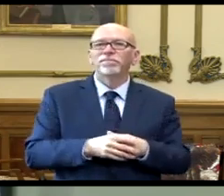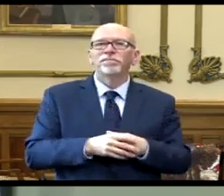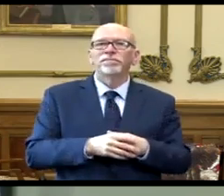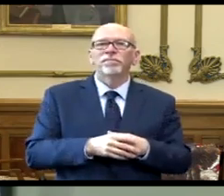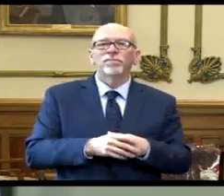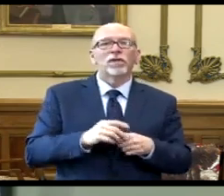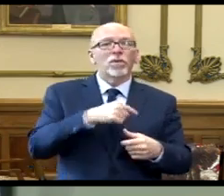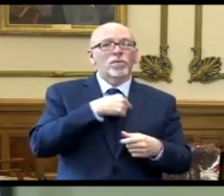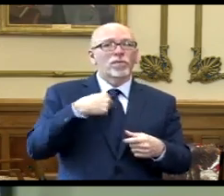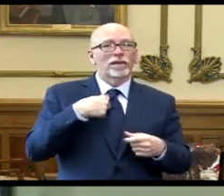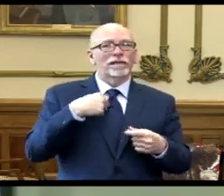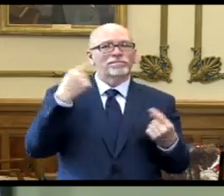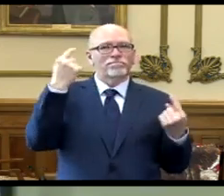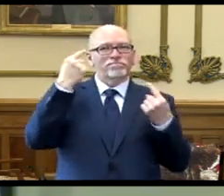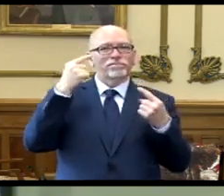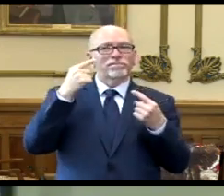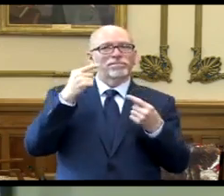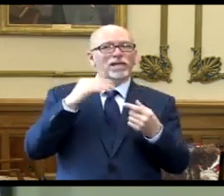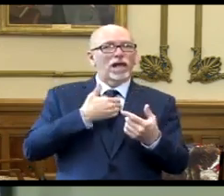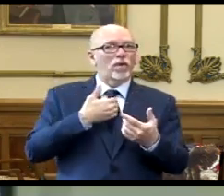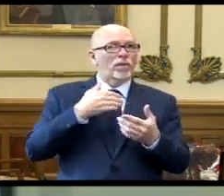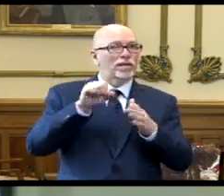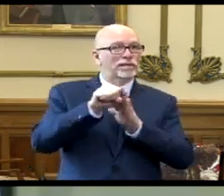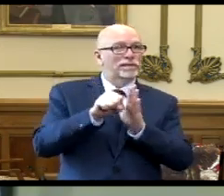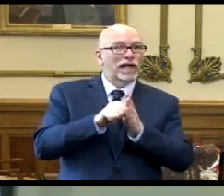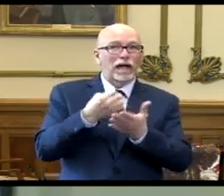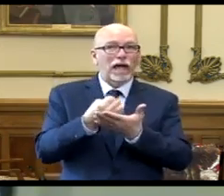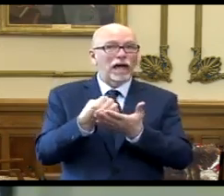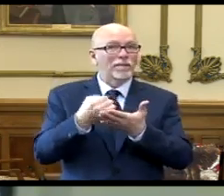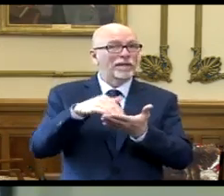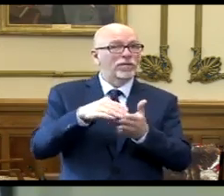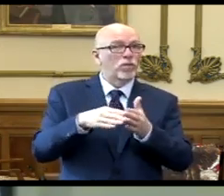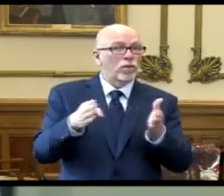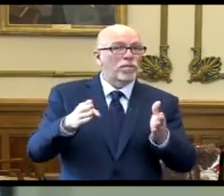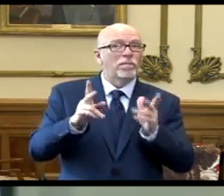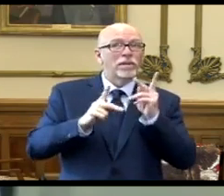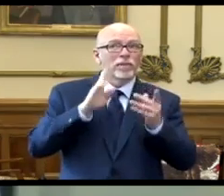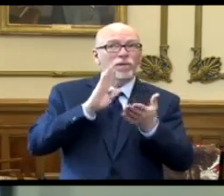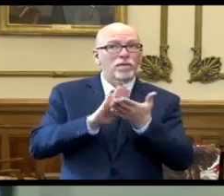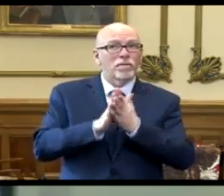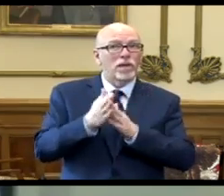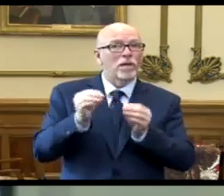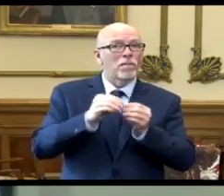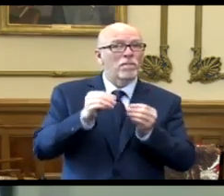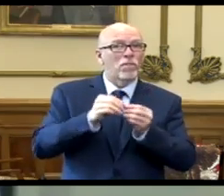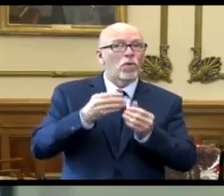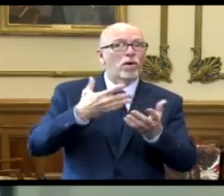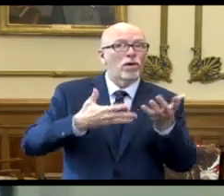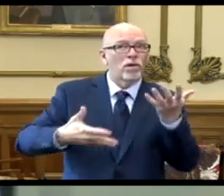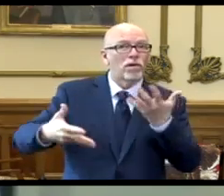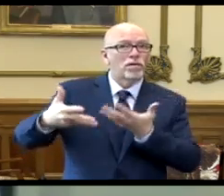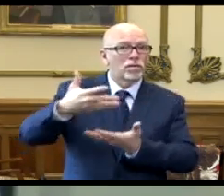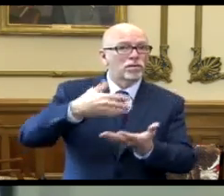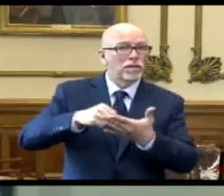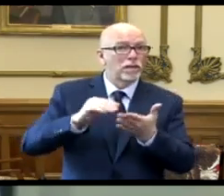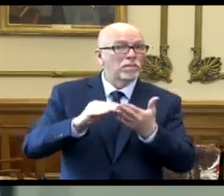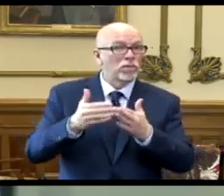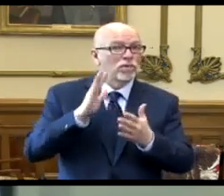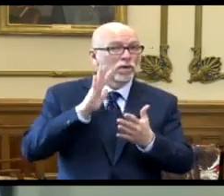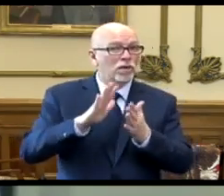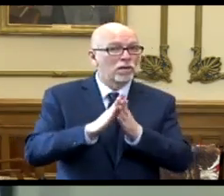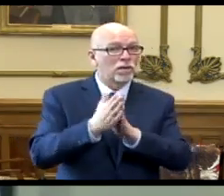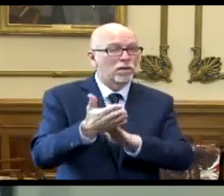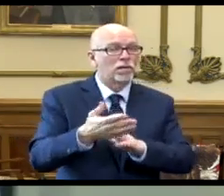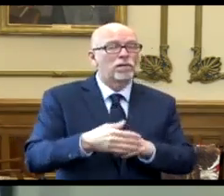we contemplate reopening the economy and people becoming more broadly engaged in the community,